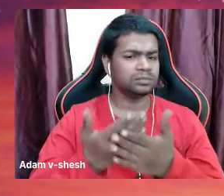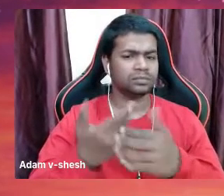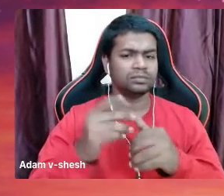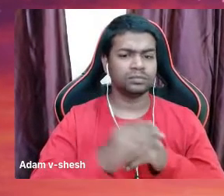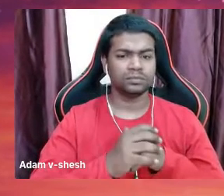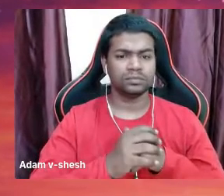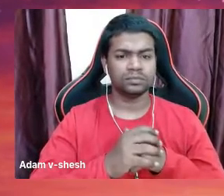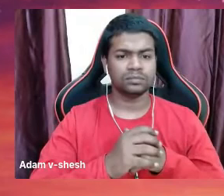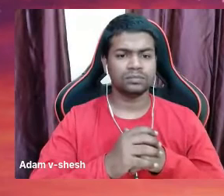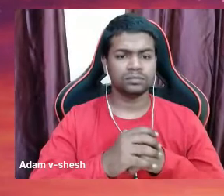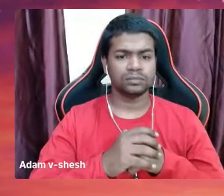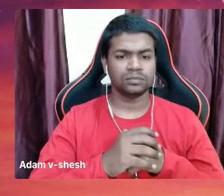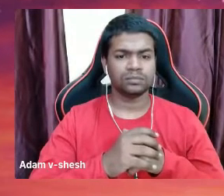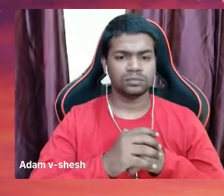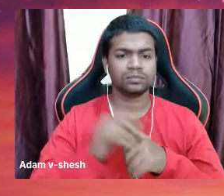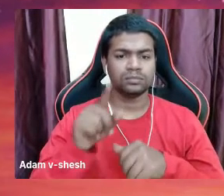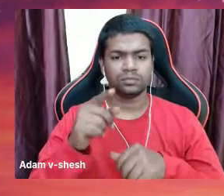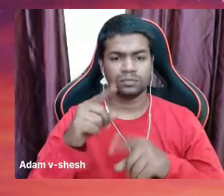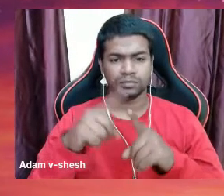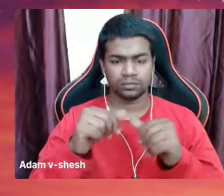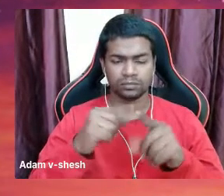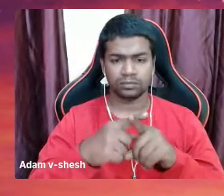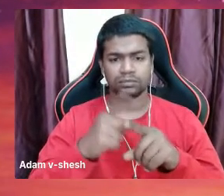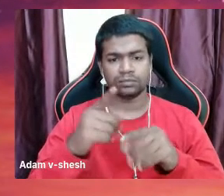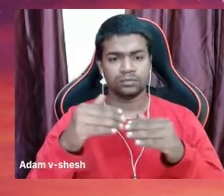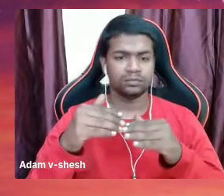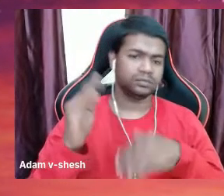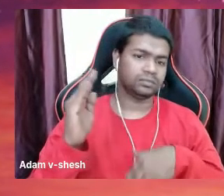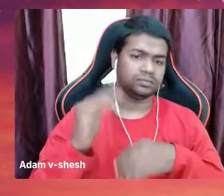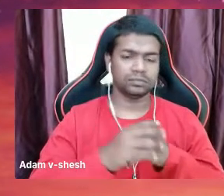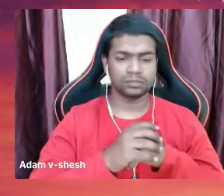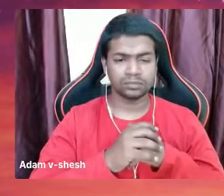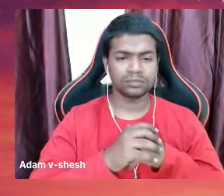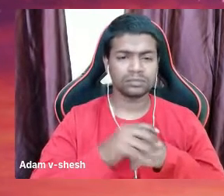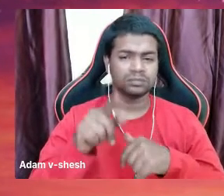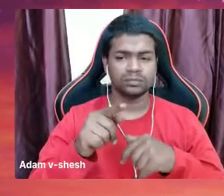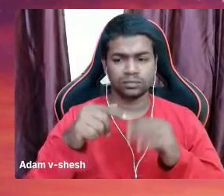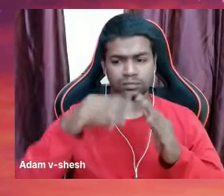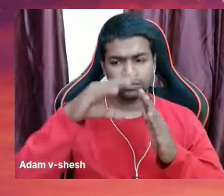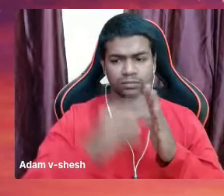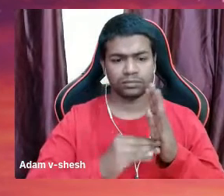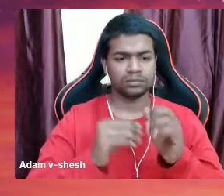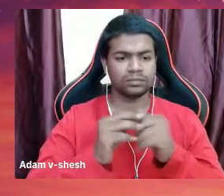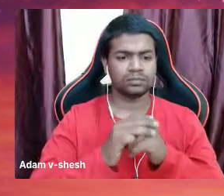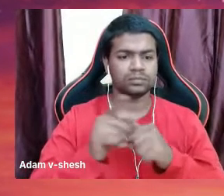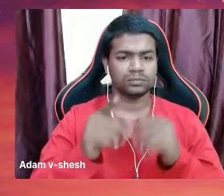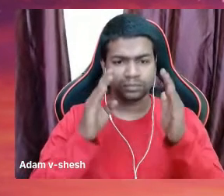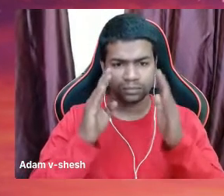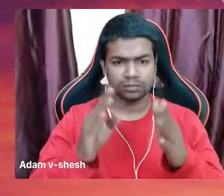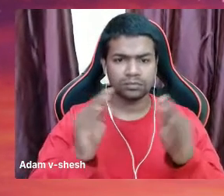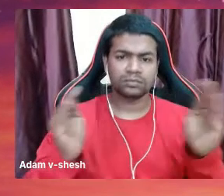unlisted companies is because the taxation was very high, even the long-term capital gains, that has gone down. So that should further